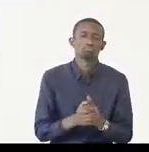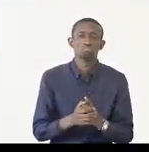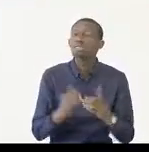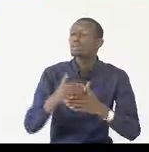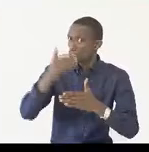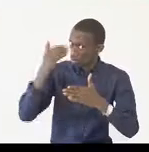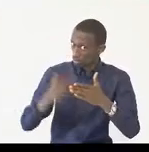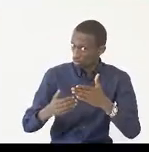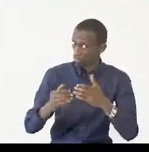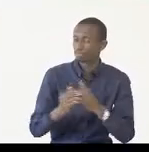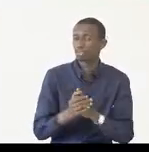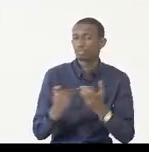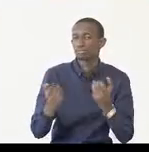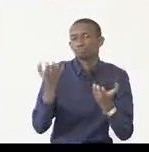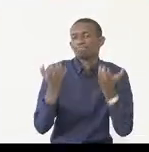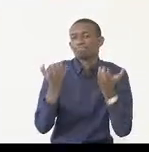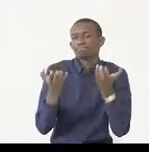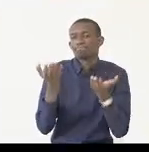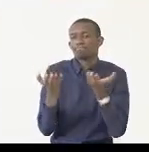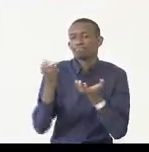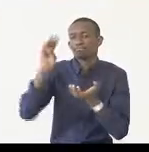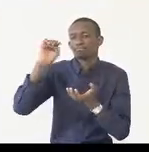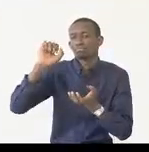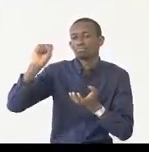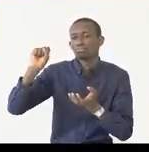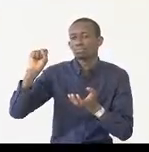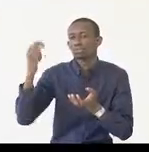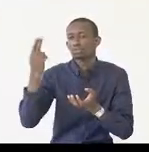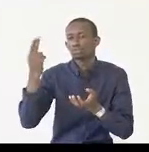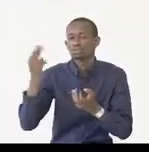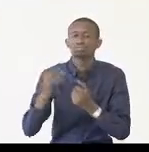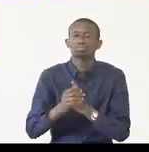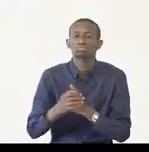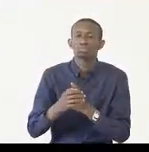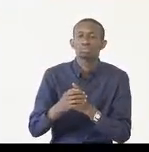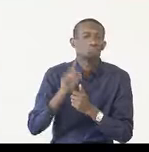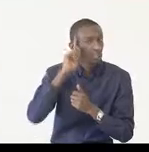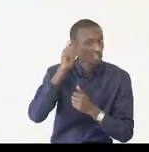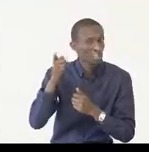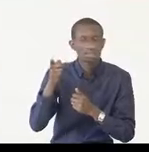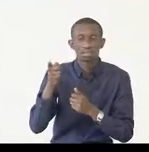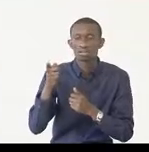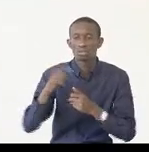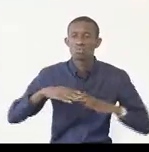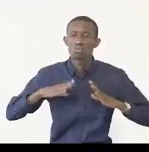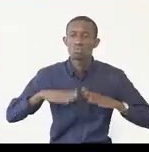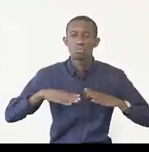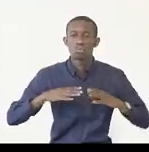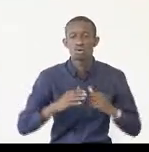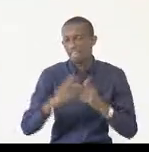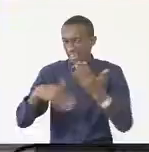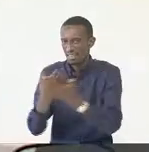it is a mass M2, and we are assuming it to be at rest. At rest, so then the